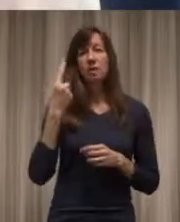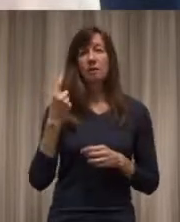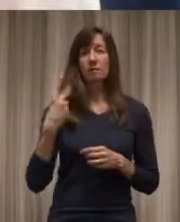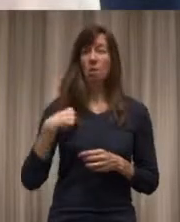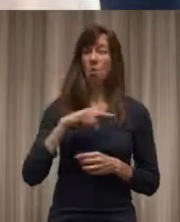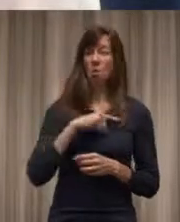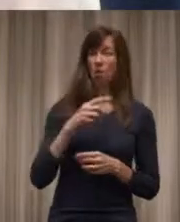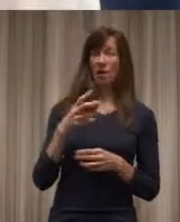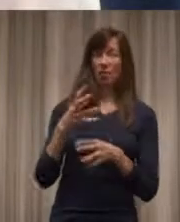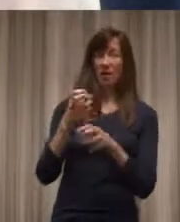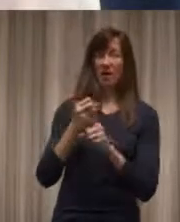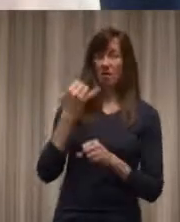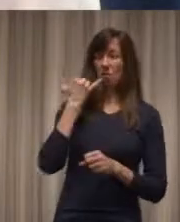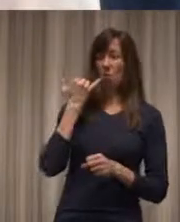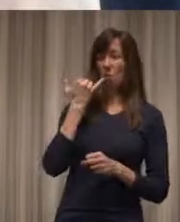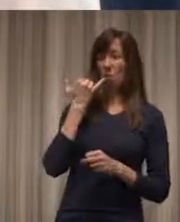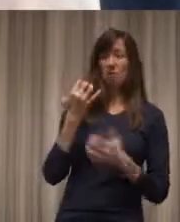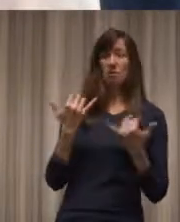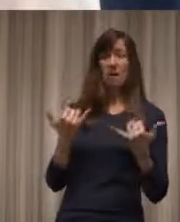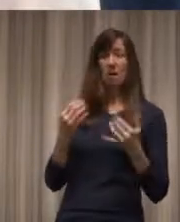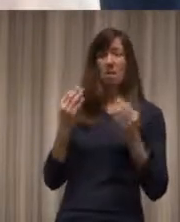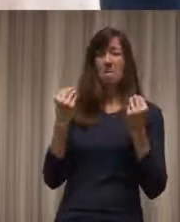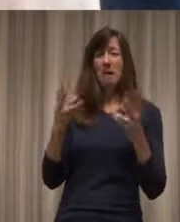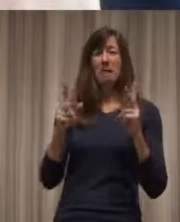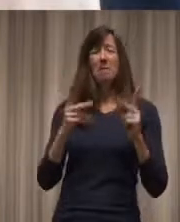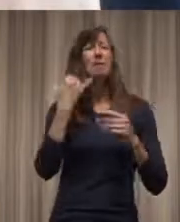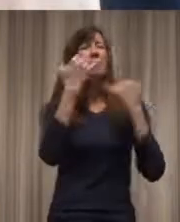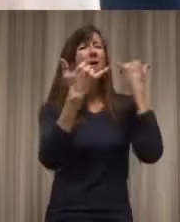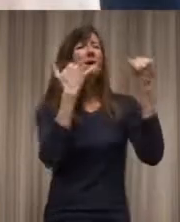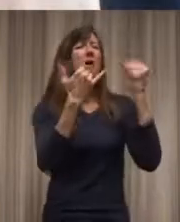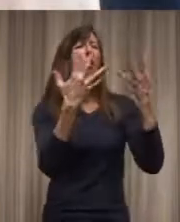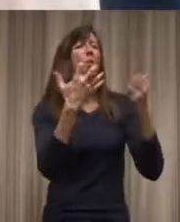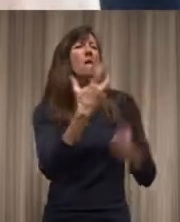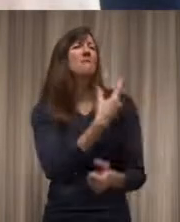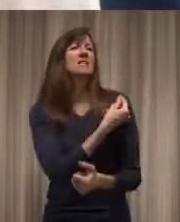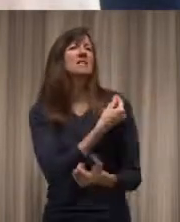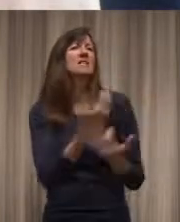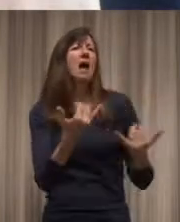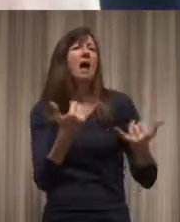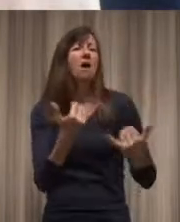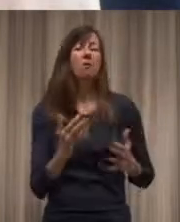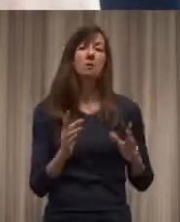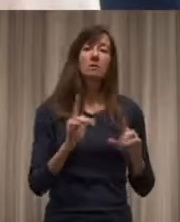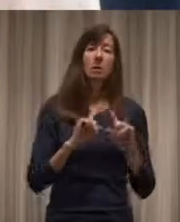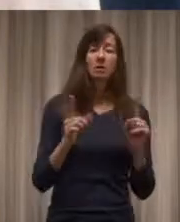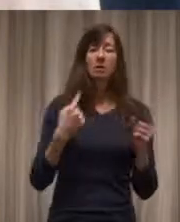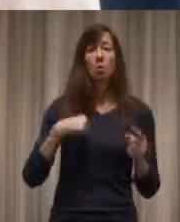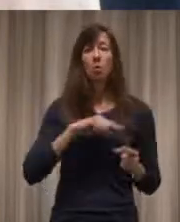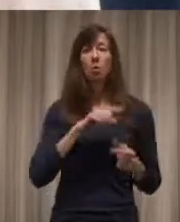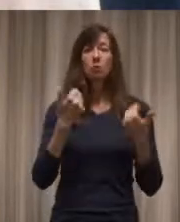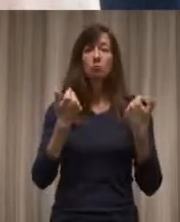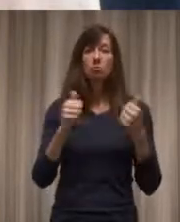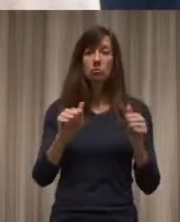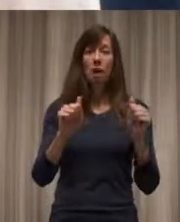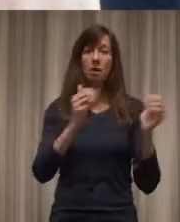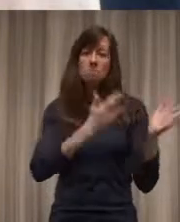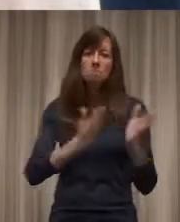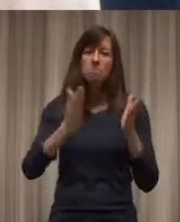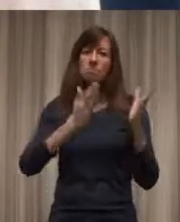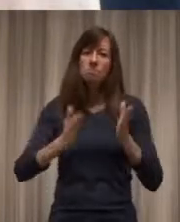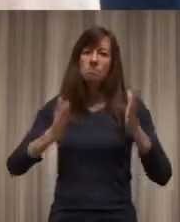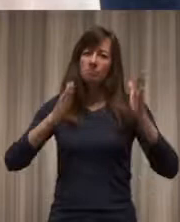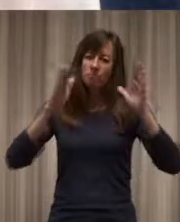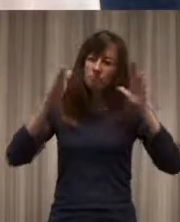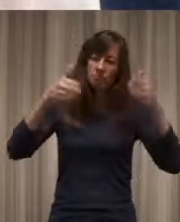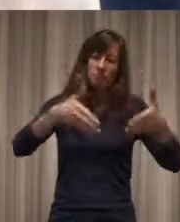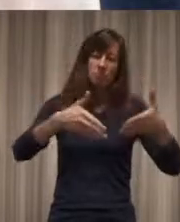that the same level of energy and attention to detail and effort that kept our entire